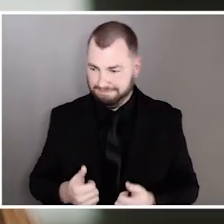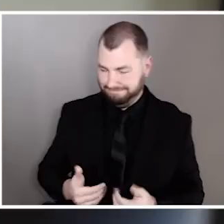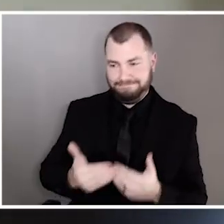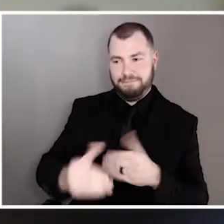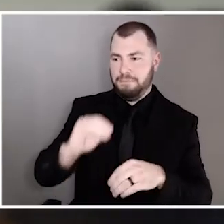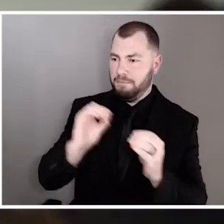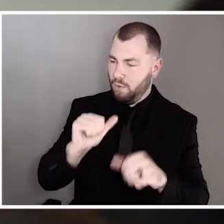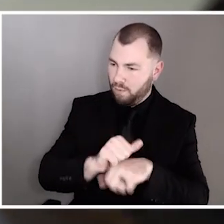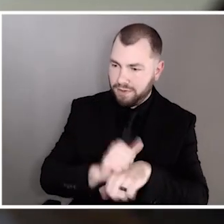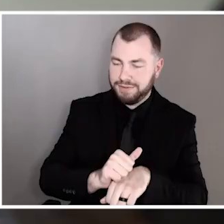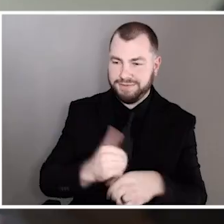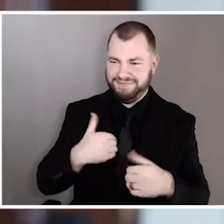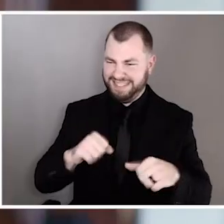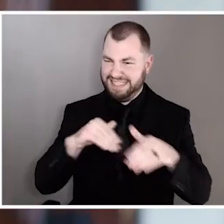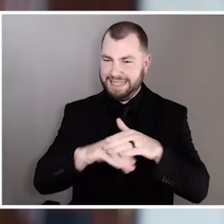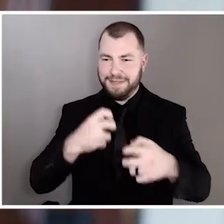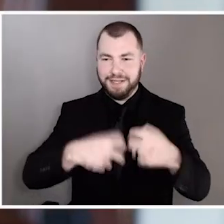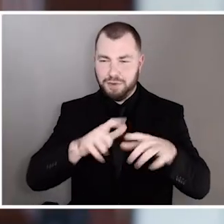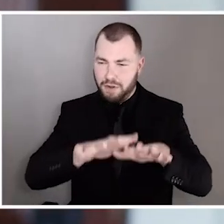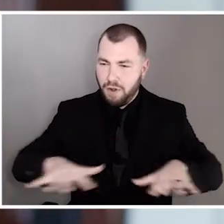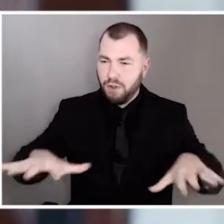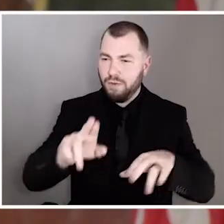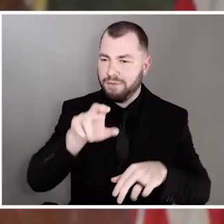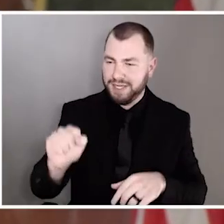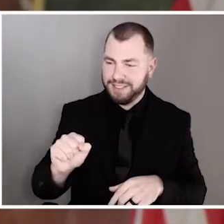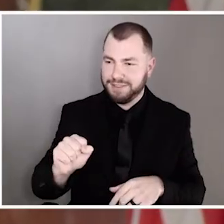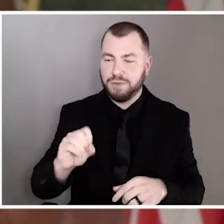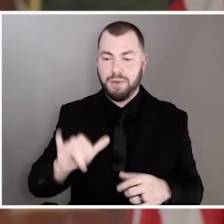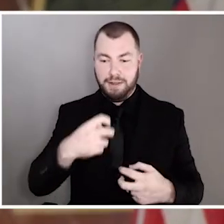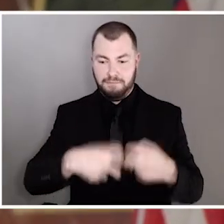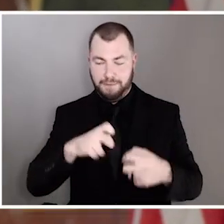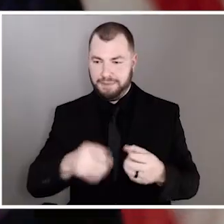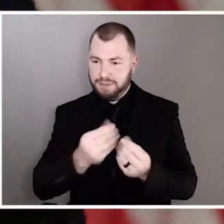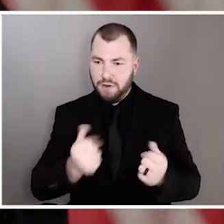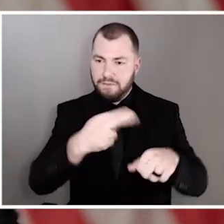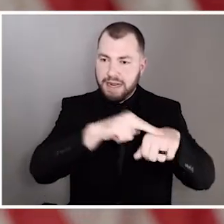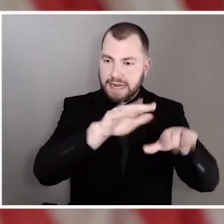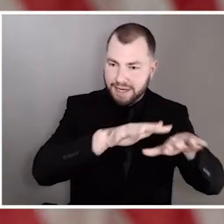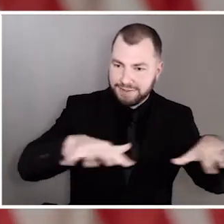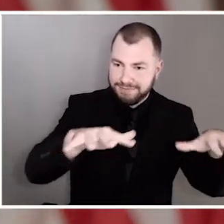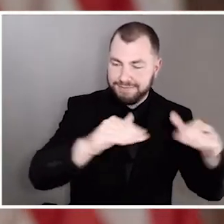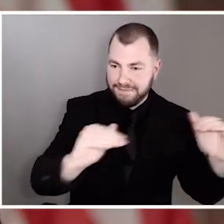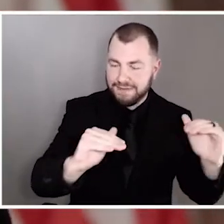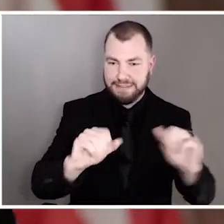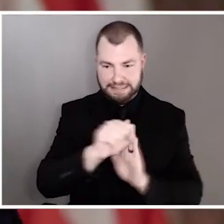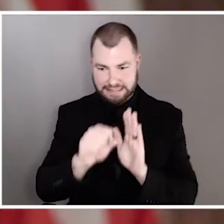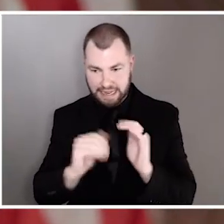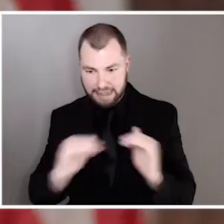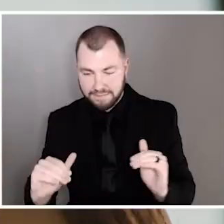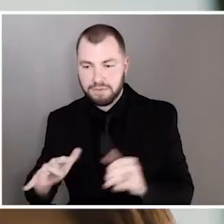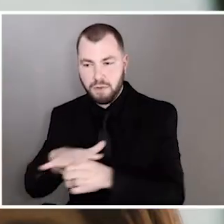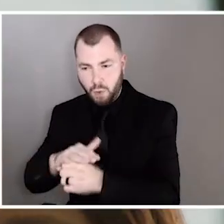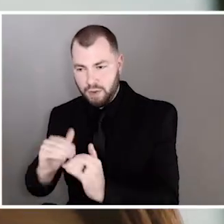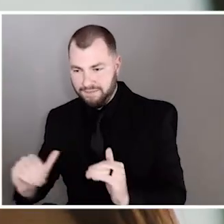all over the country that we have to deal with. So we have to solve this problem at all levels of our society, and I'm committed to making sure that we continue